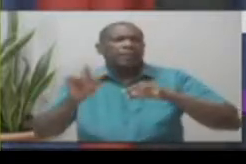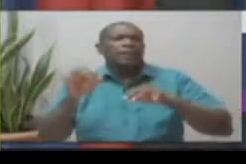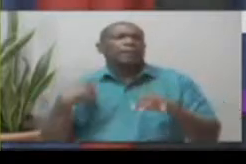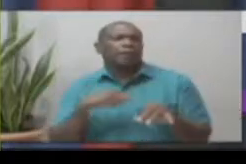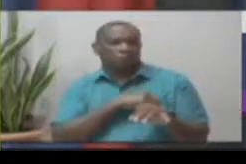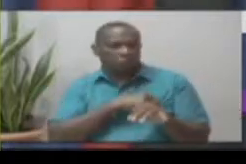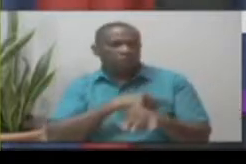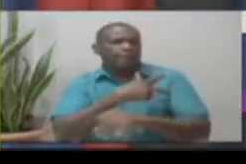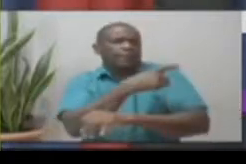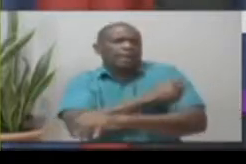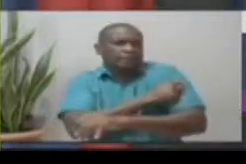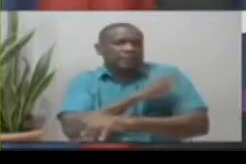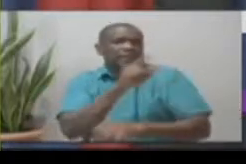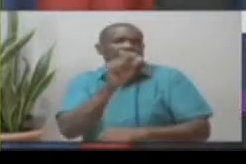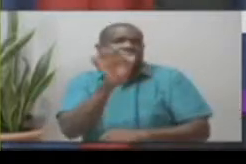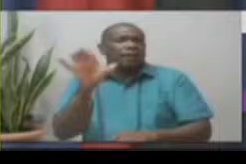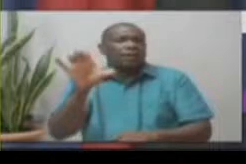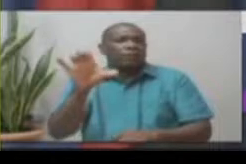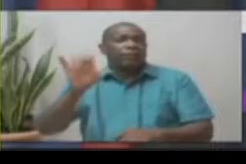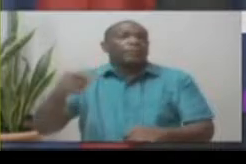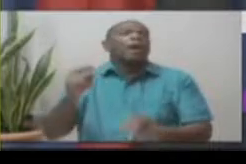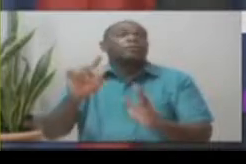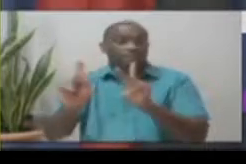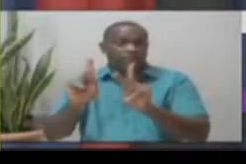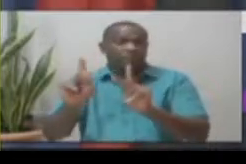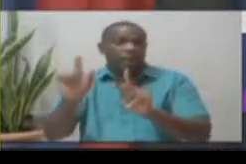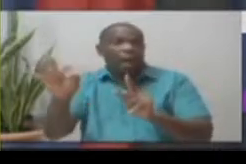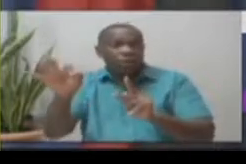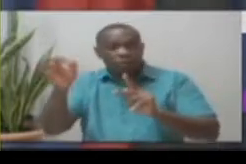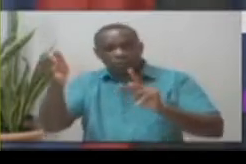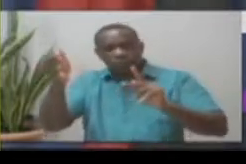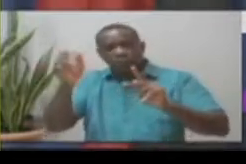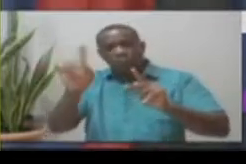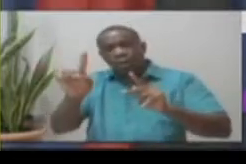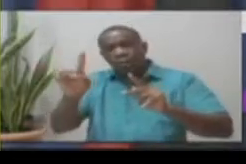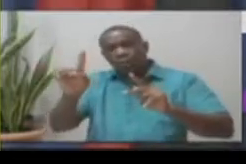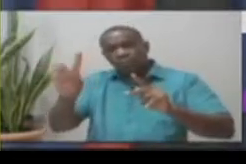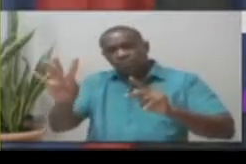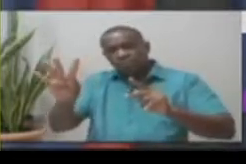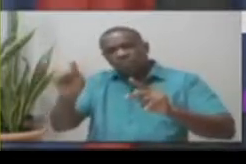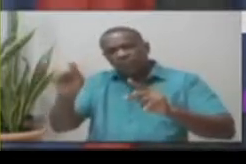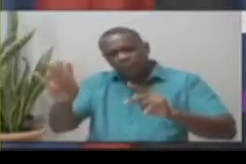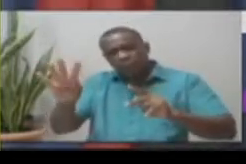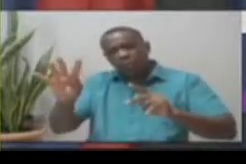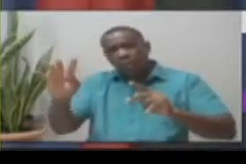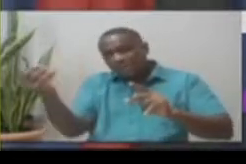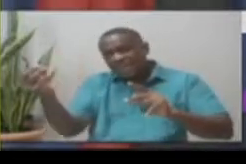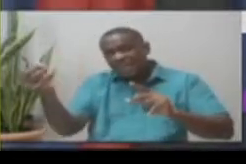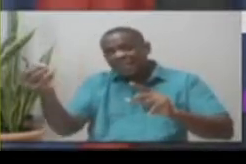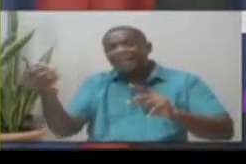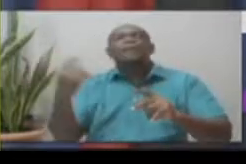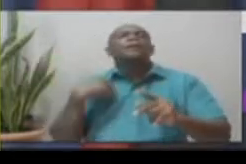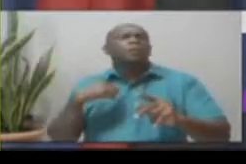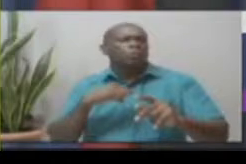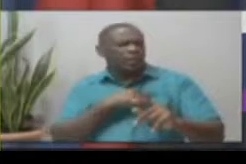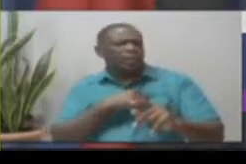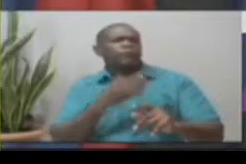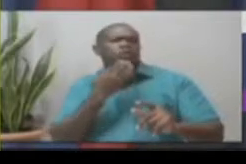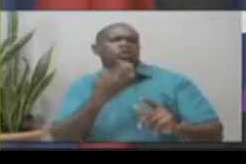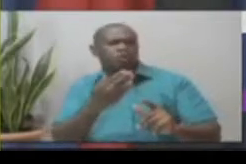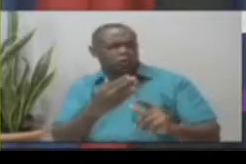of 1.4, one can consider oneself to have been properly immunized against the virus.